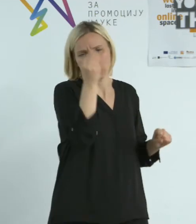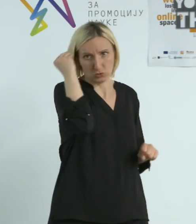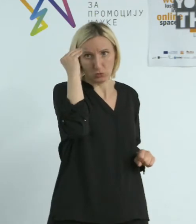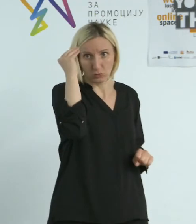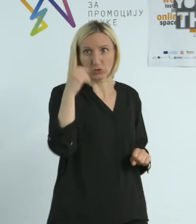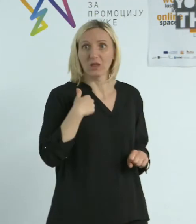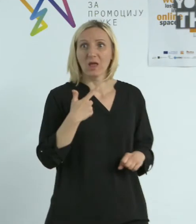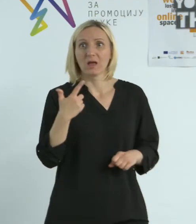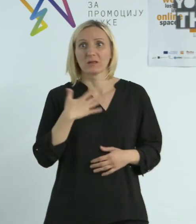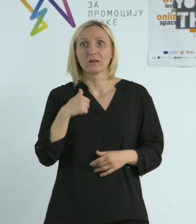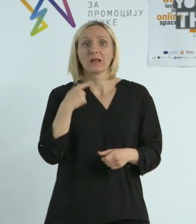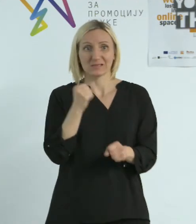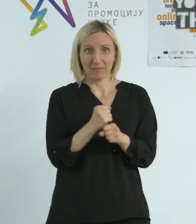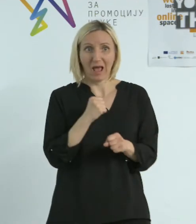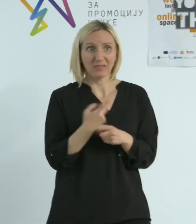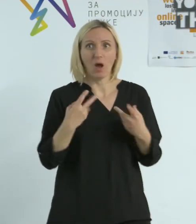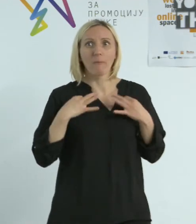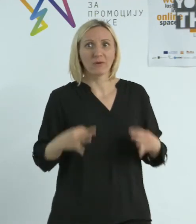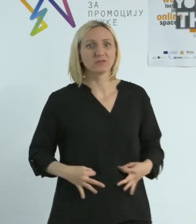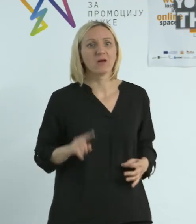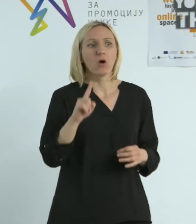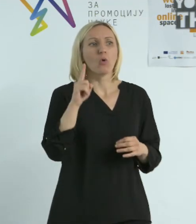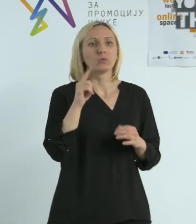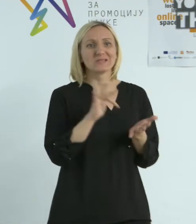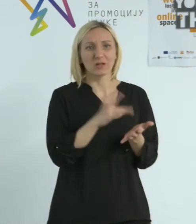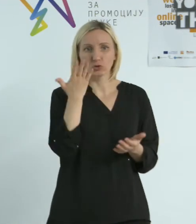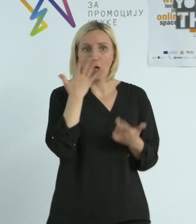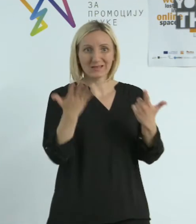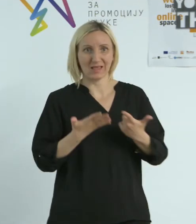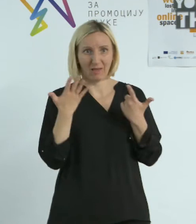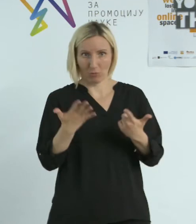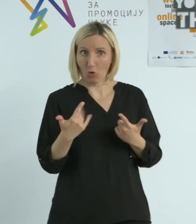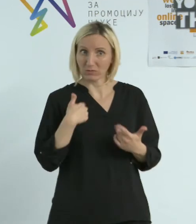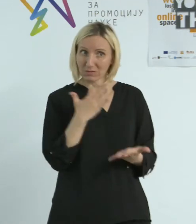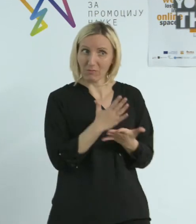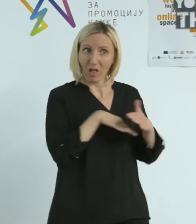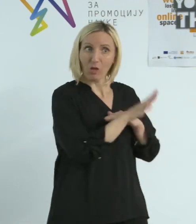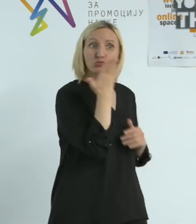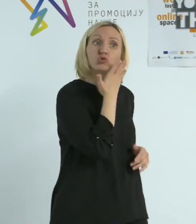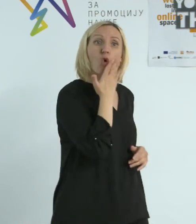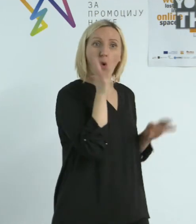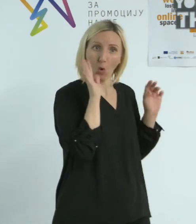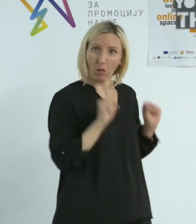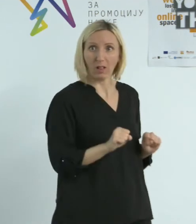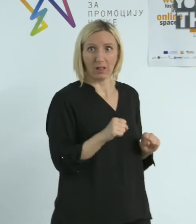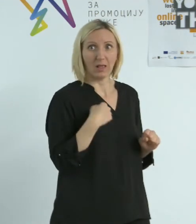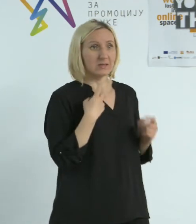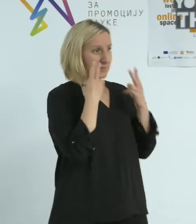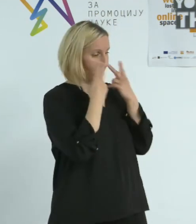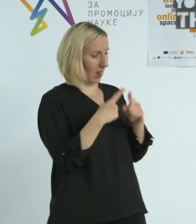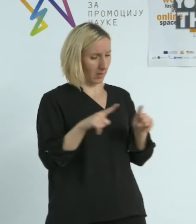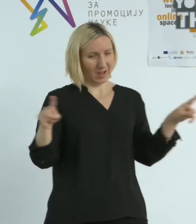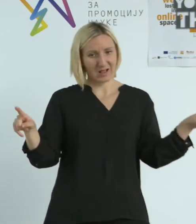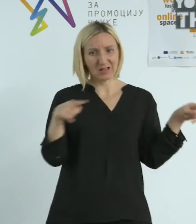that I was working as a professor in a high school for 7 years. So all through this process, I was seeing the differences